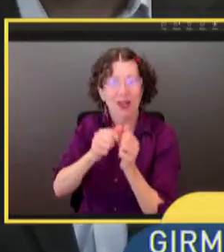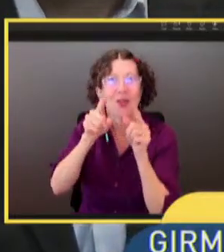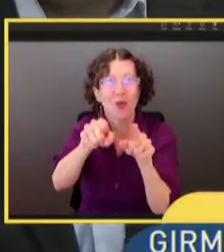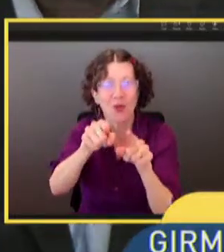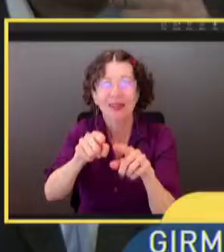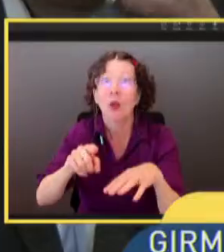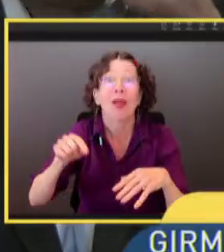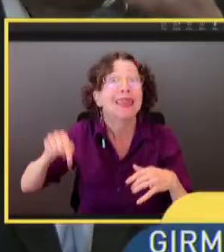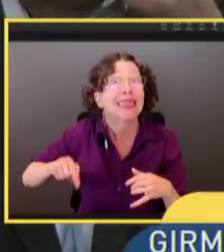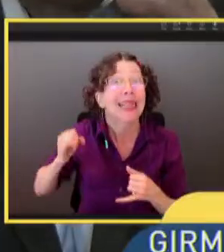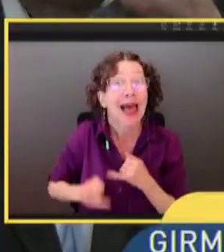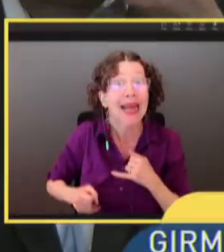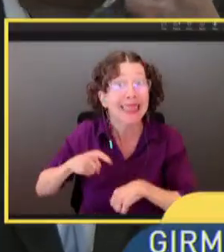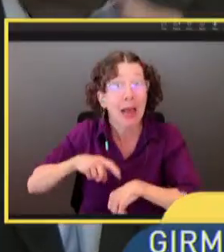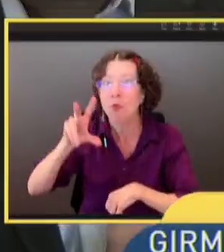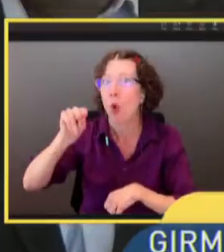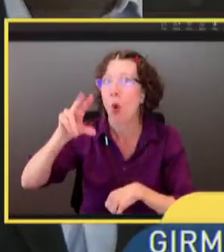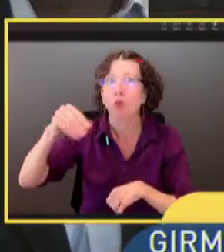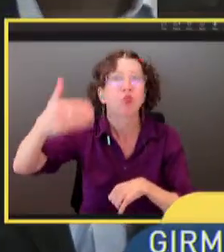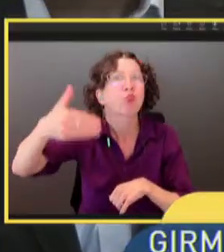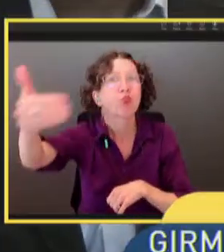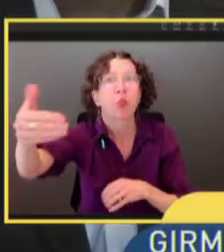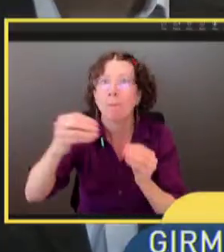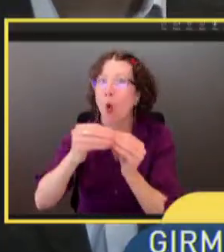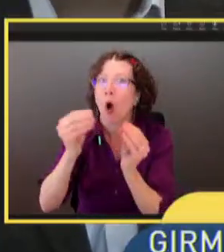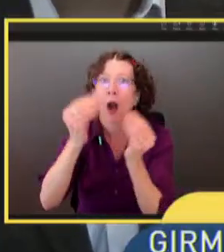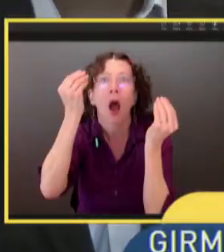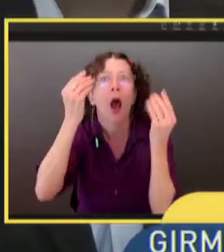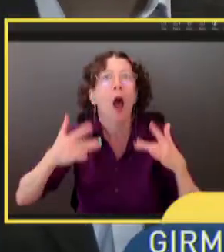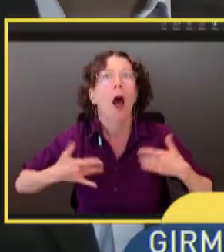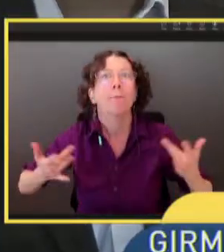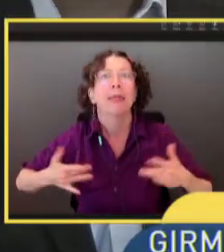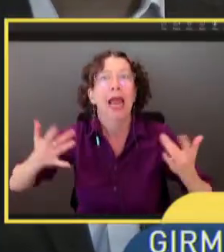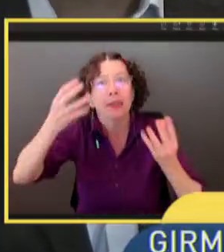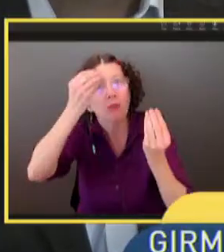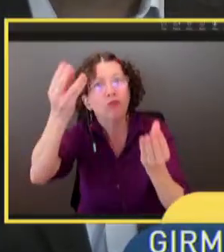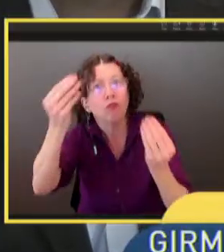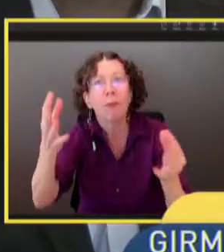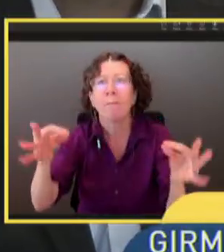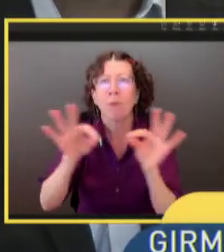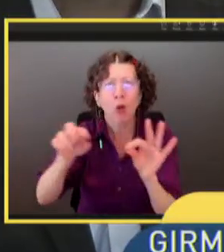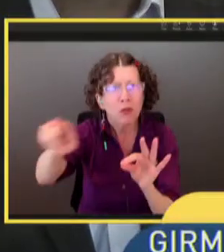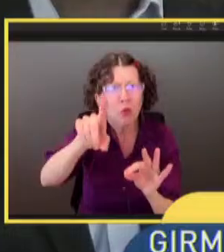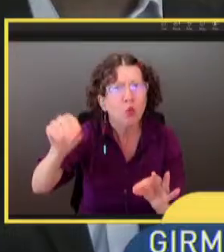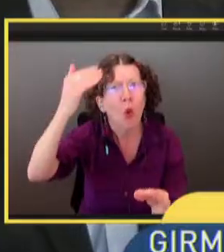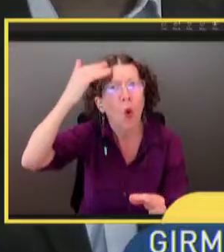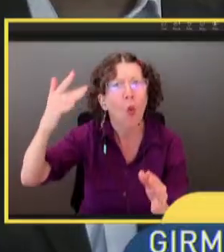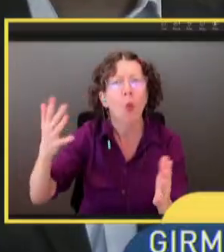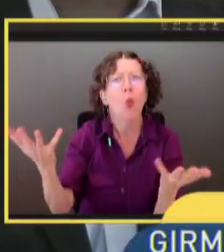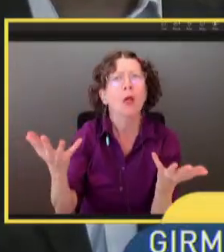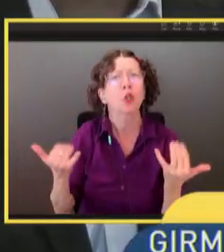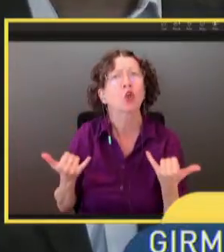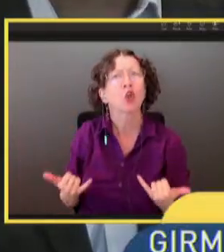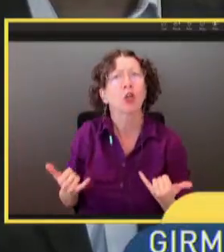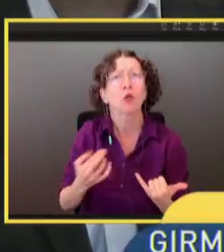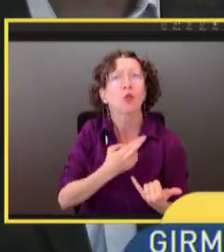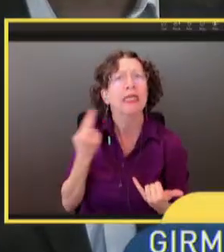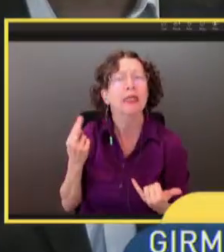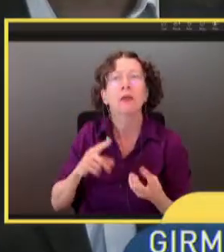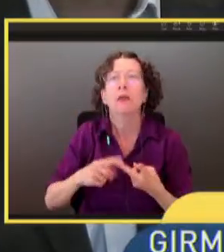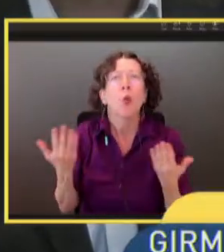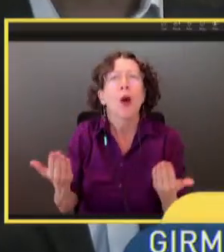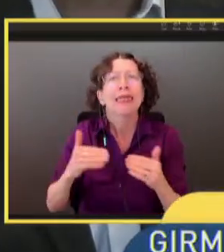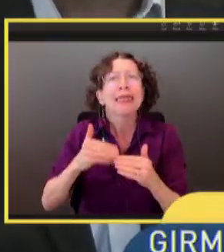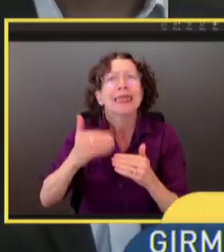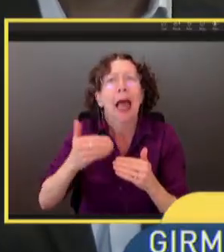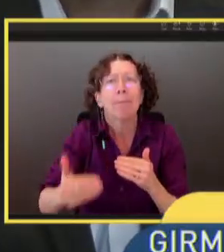continue to give you periodic updates. Like the governor mentioned, as soon as we know information, we want to share that out with you all as well. So don't expect that this